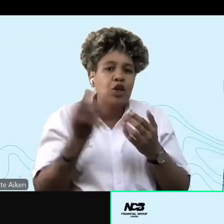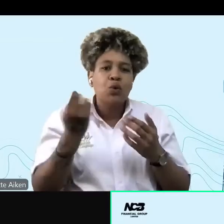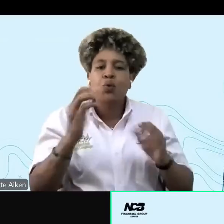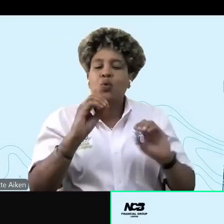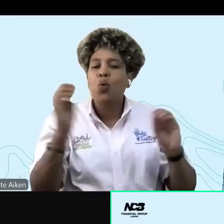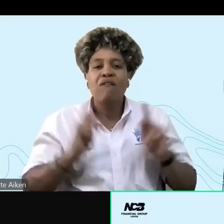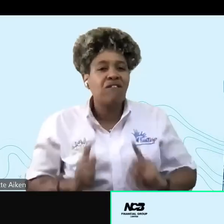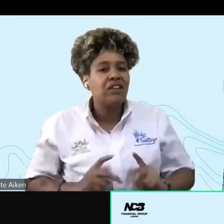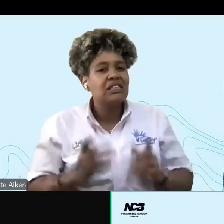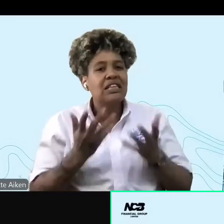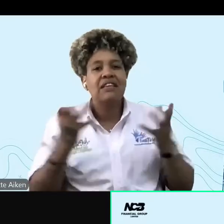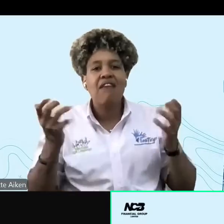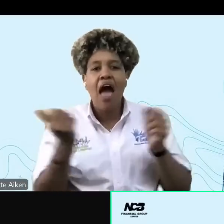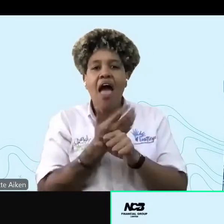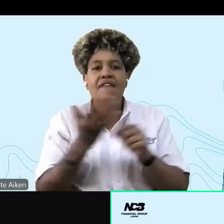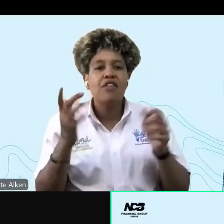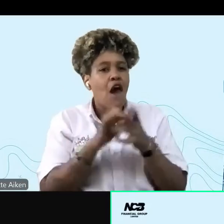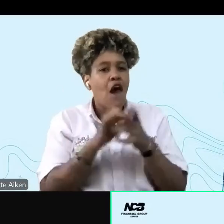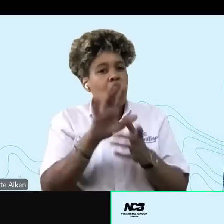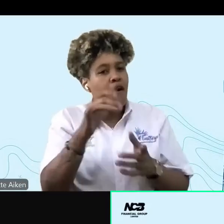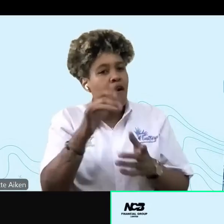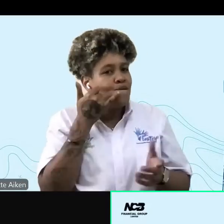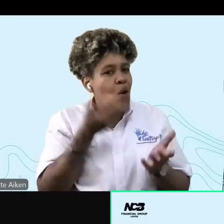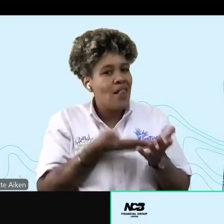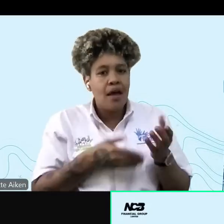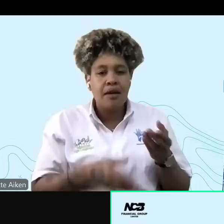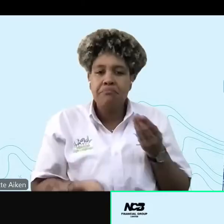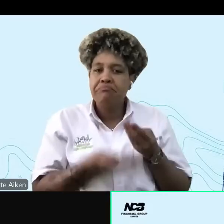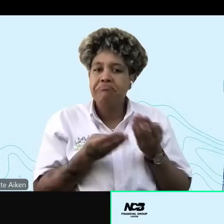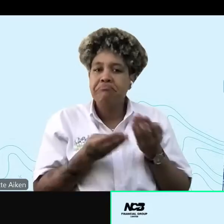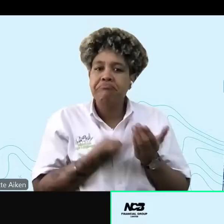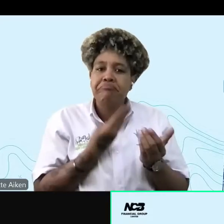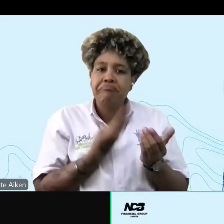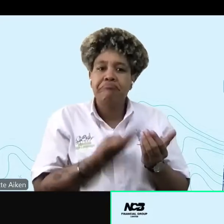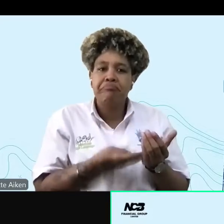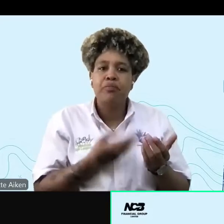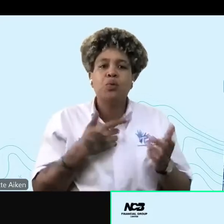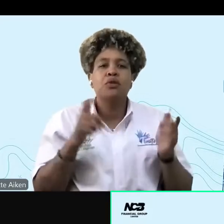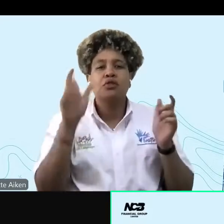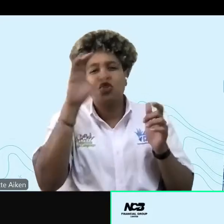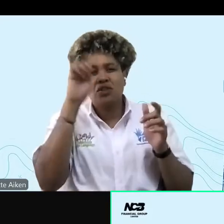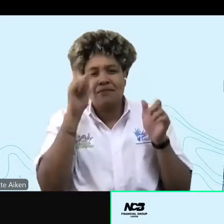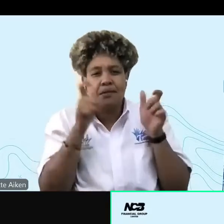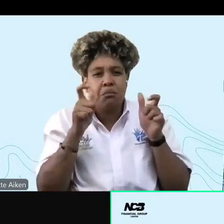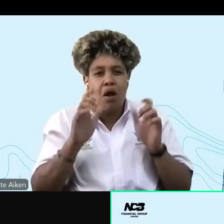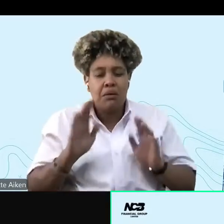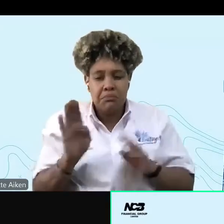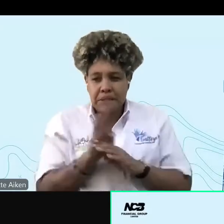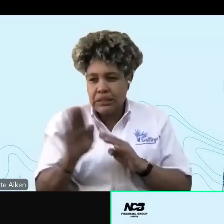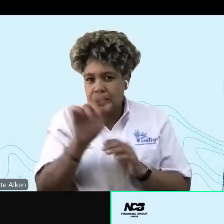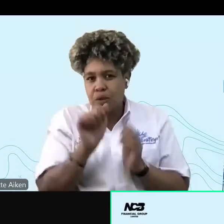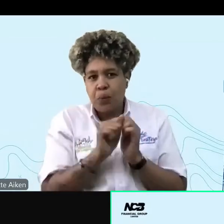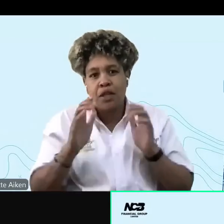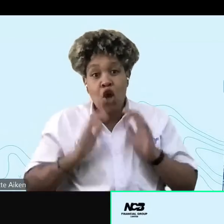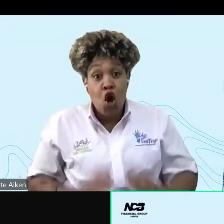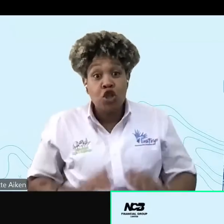device, everything is connected to you. And we've really been targeting our MSME client base with the product